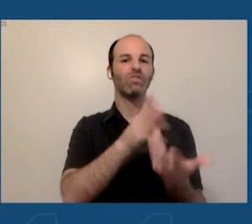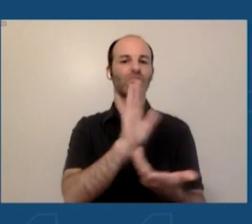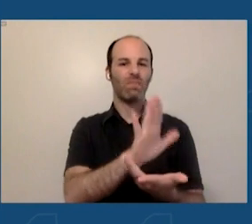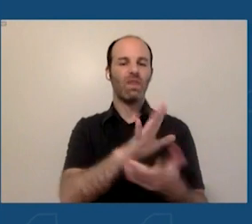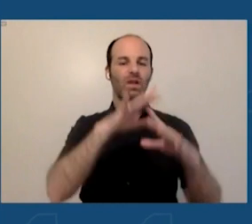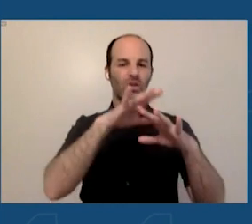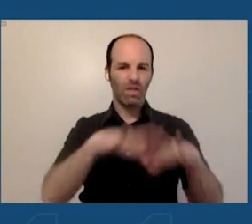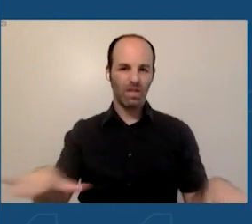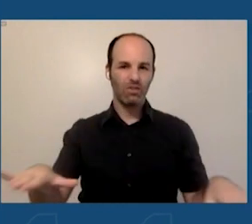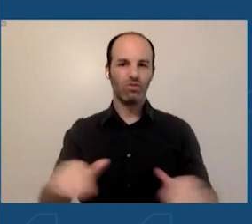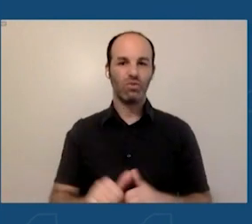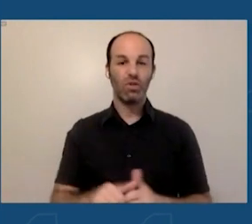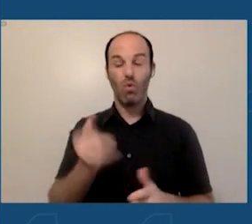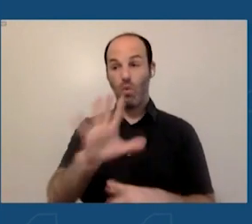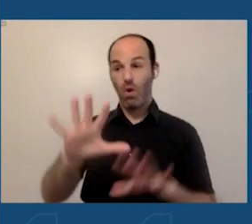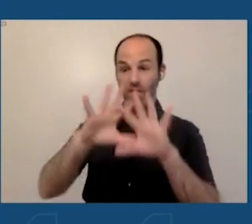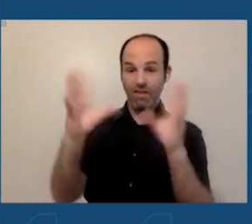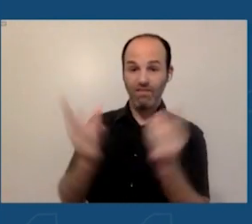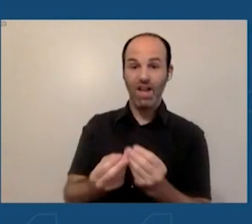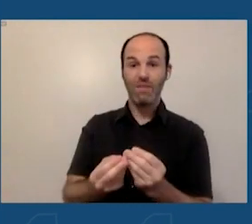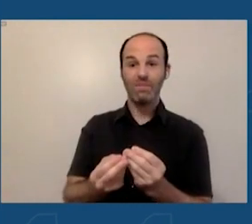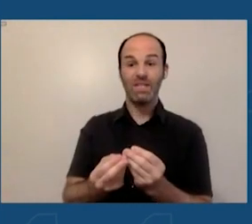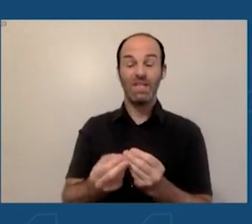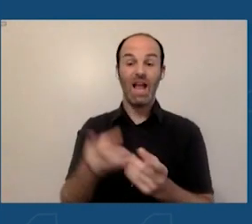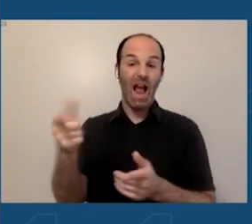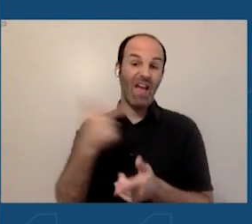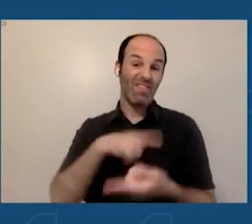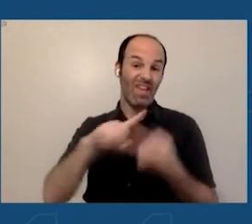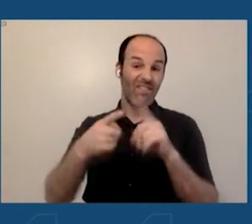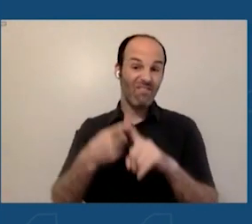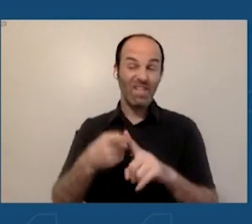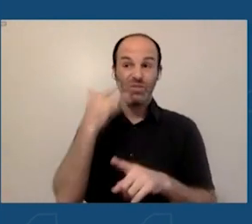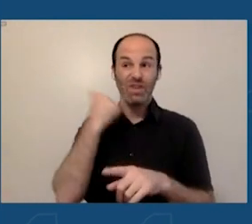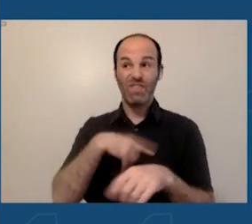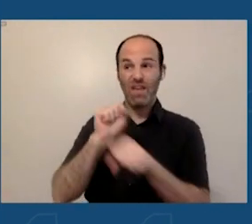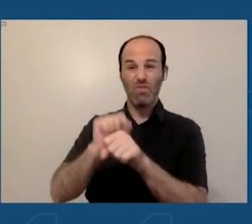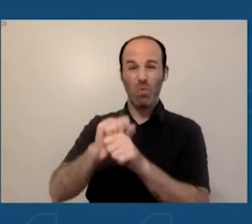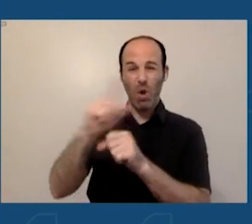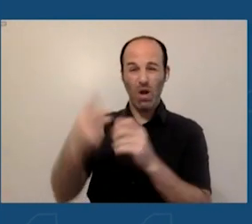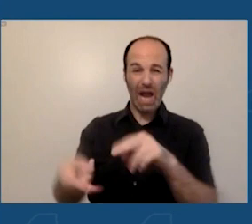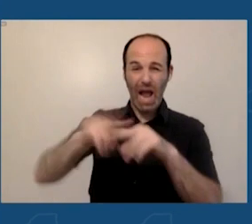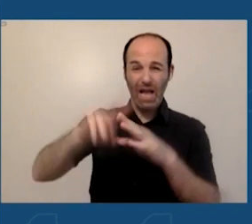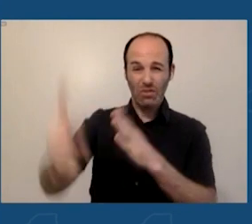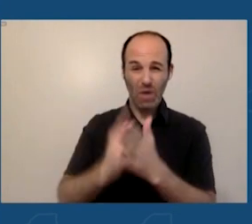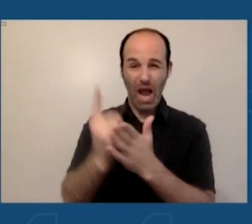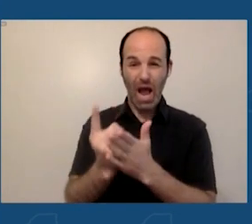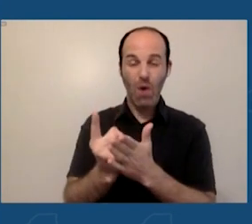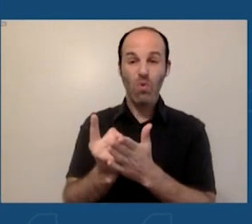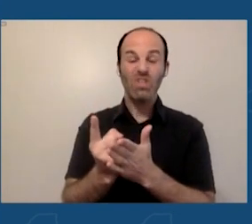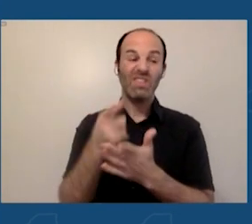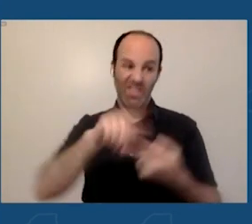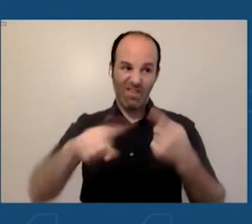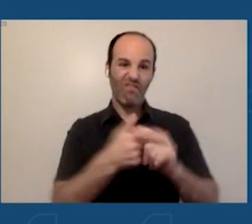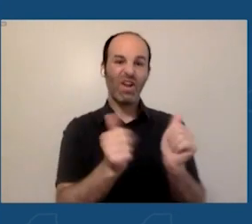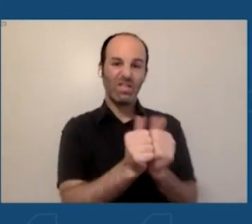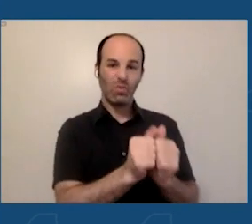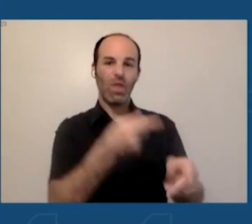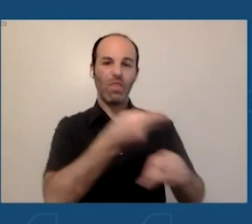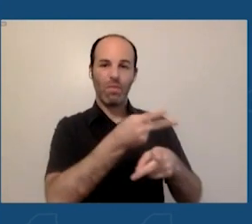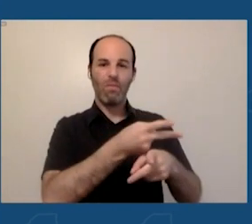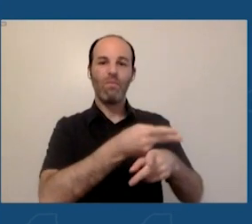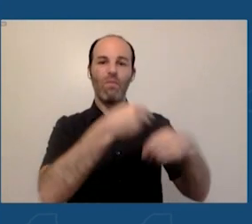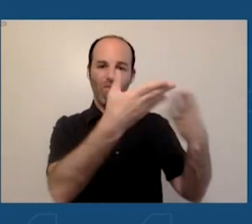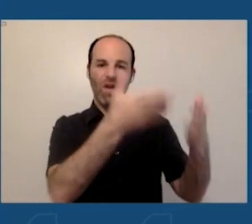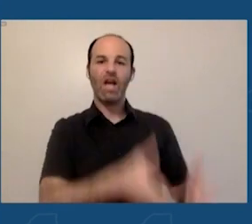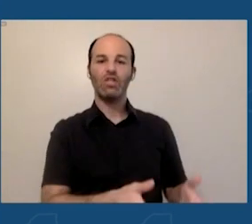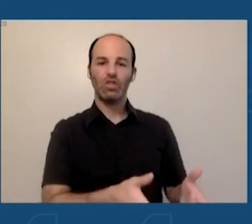course, if their friends are right downstairs, so if they have to work extra hours, they could rely on these daycare providers,